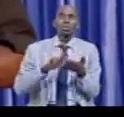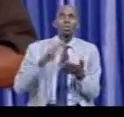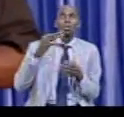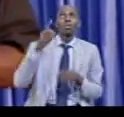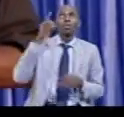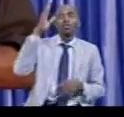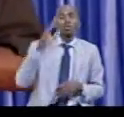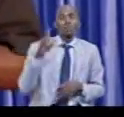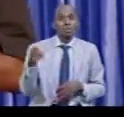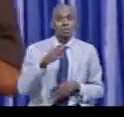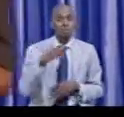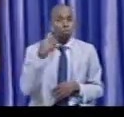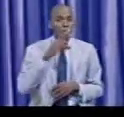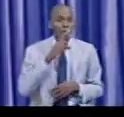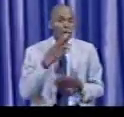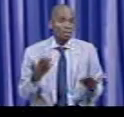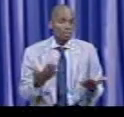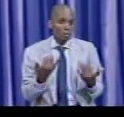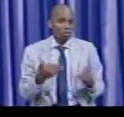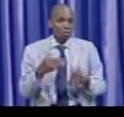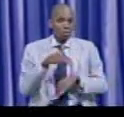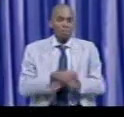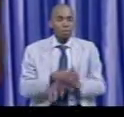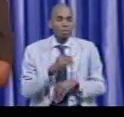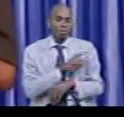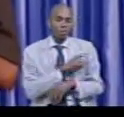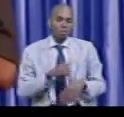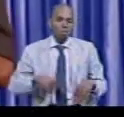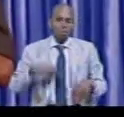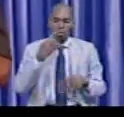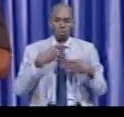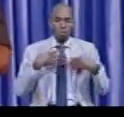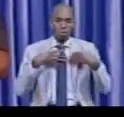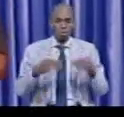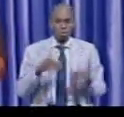you believe God, the good God who healed me, he also